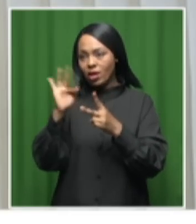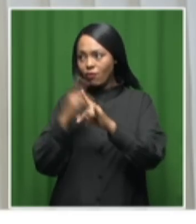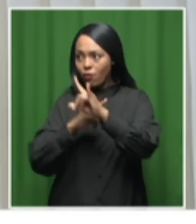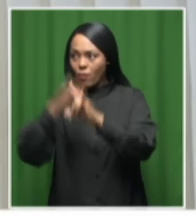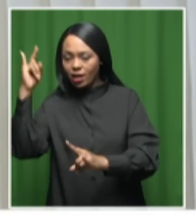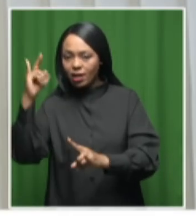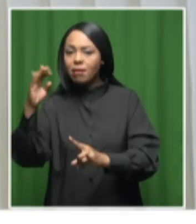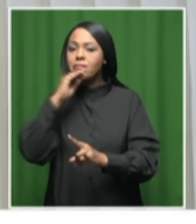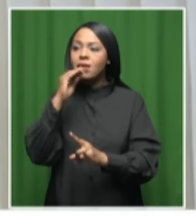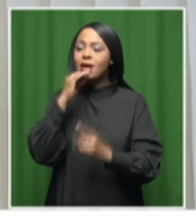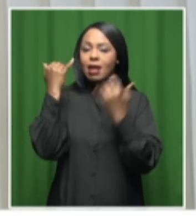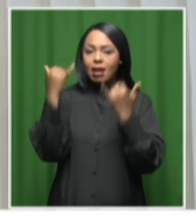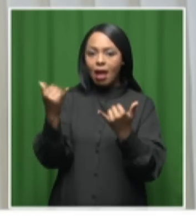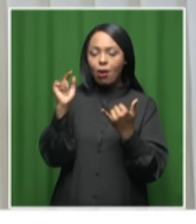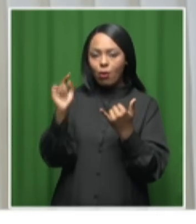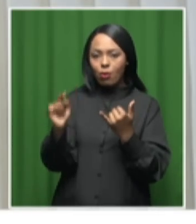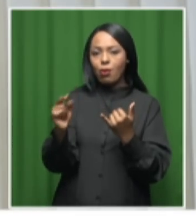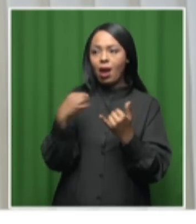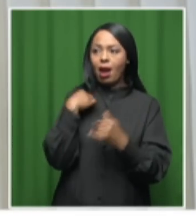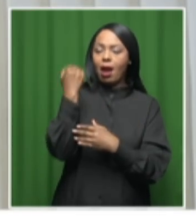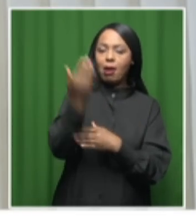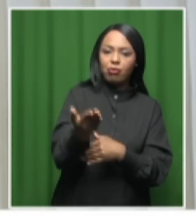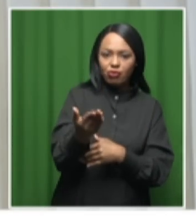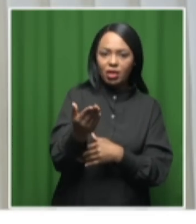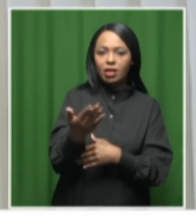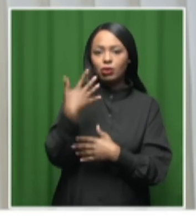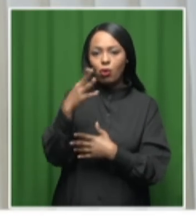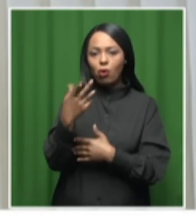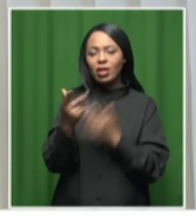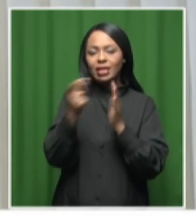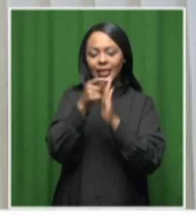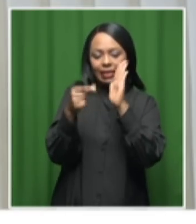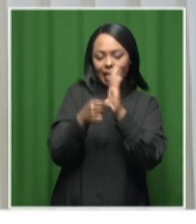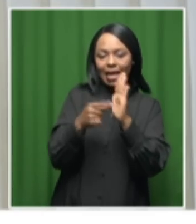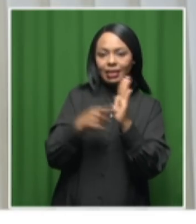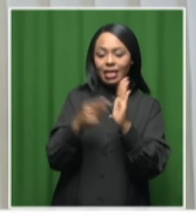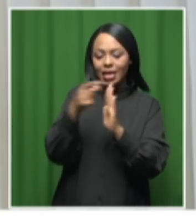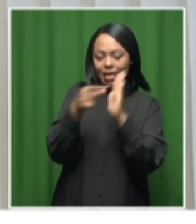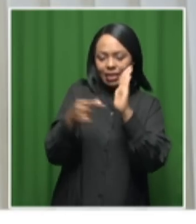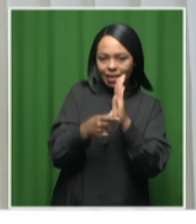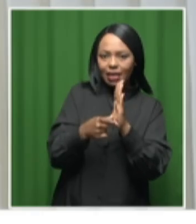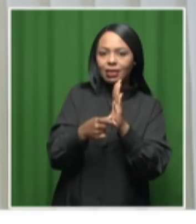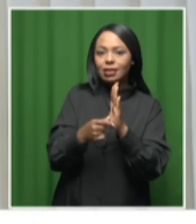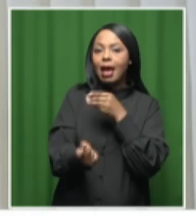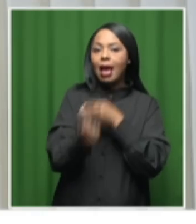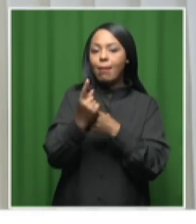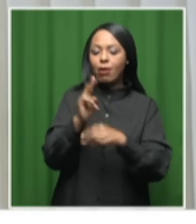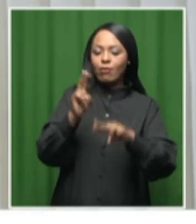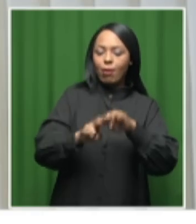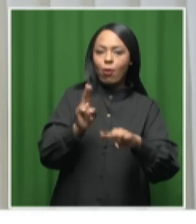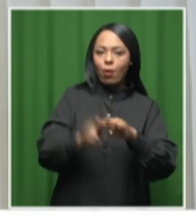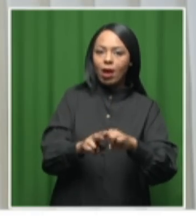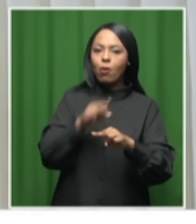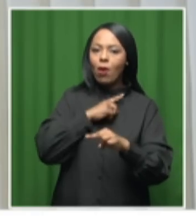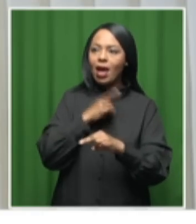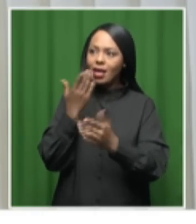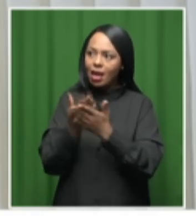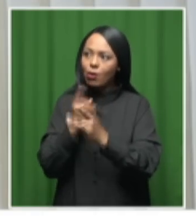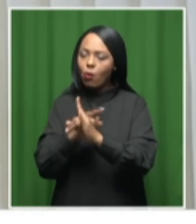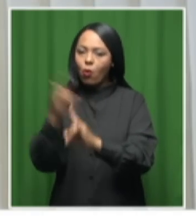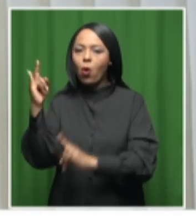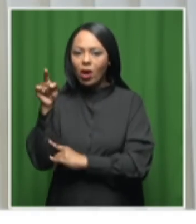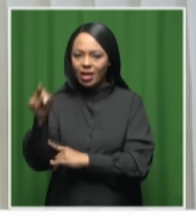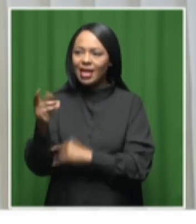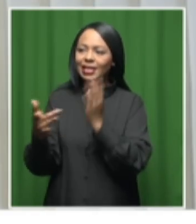makes moot the February applications or the set down dates that would be held in February, because they would have won their cases